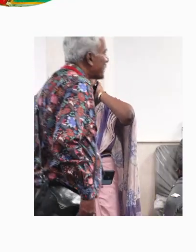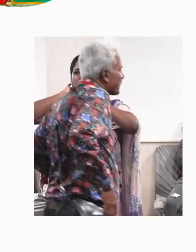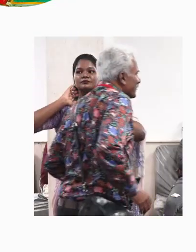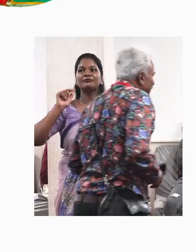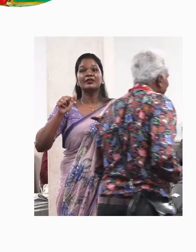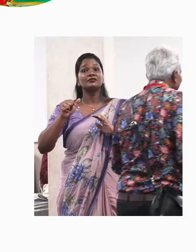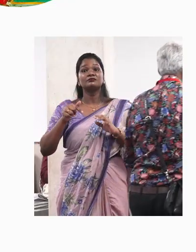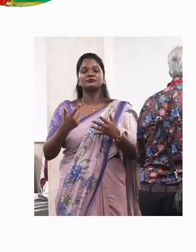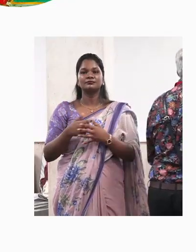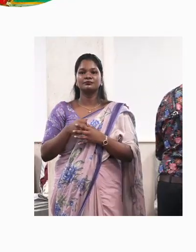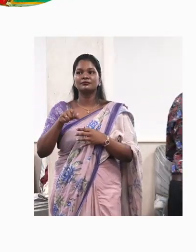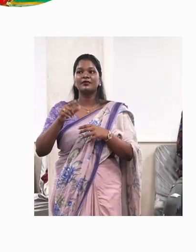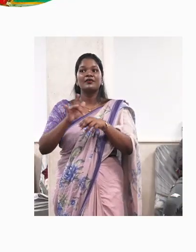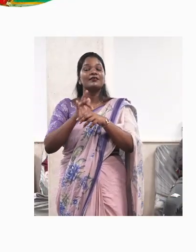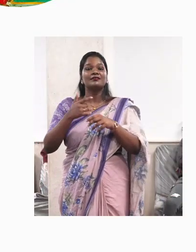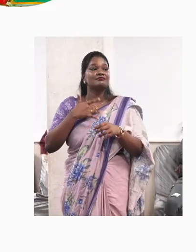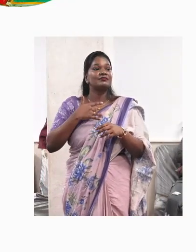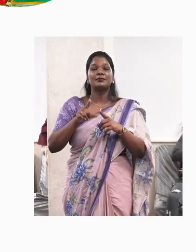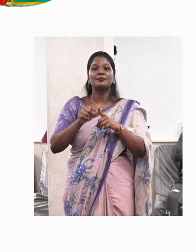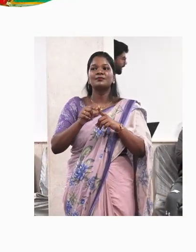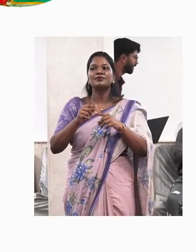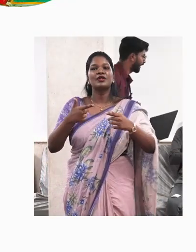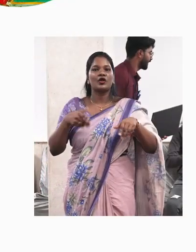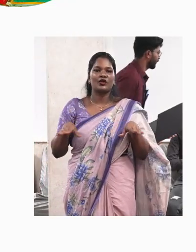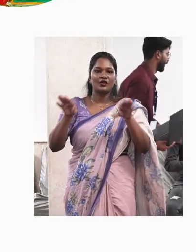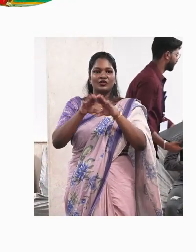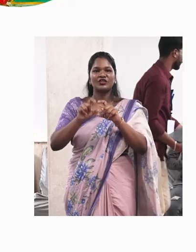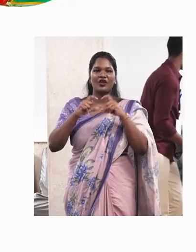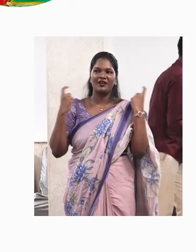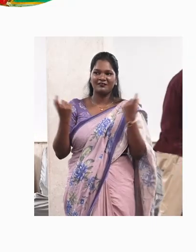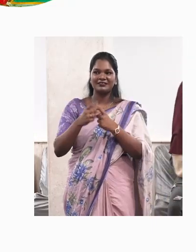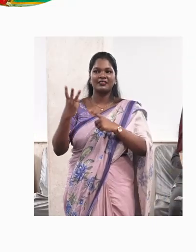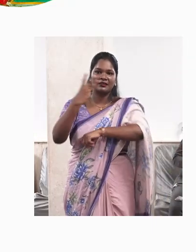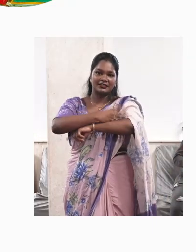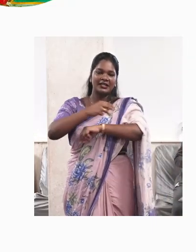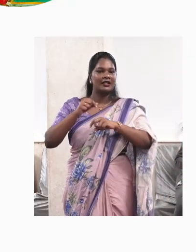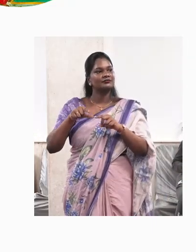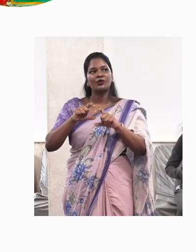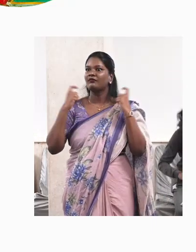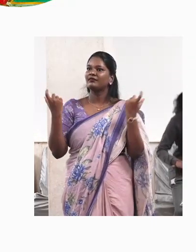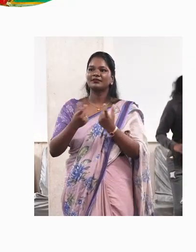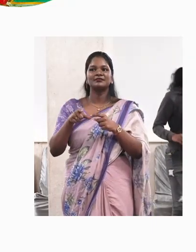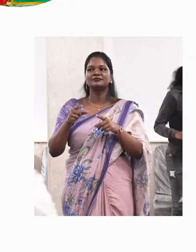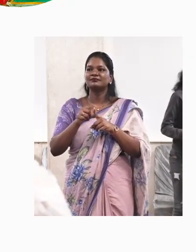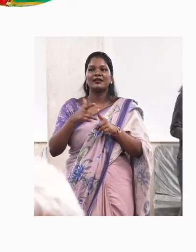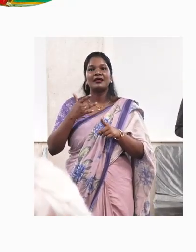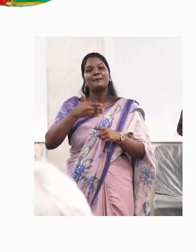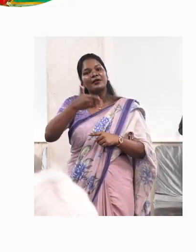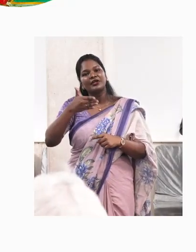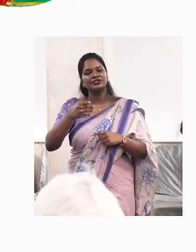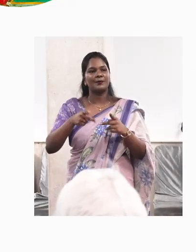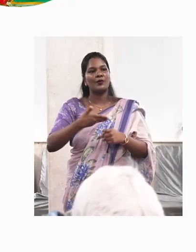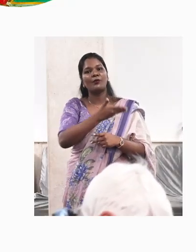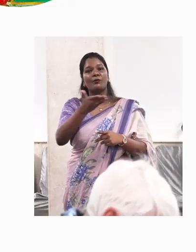And this really, unfortunately, formally concludes our conference, our 3-day conference. Really